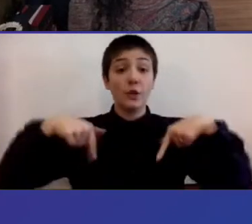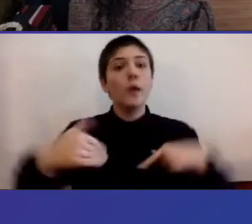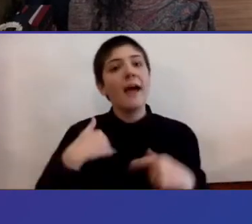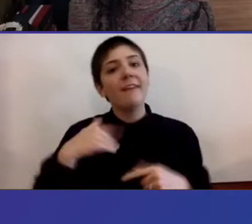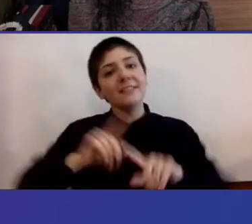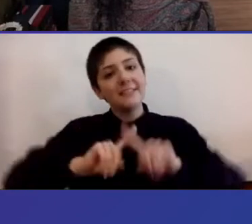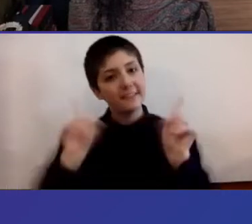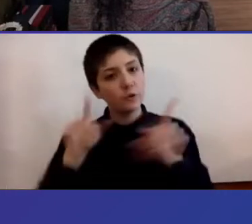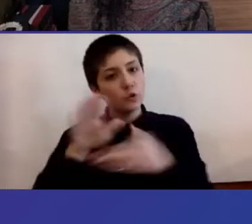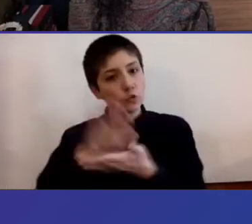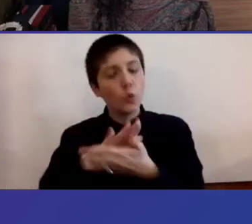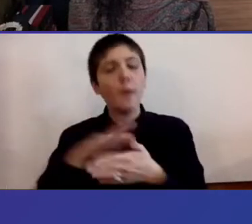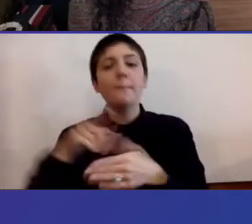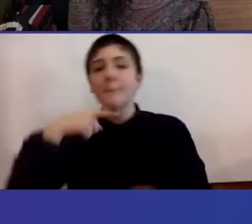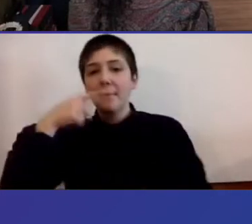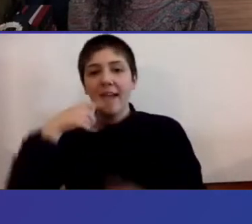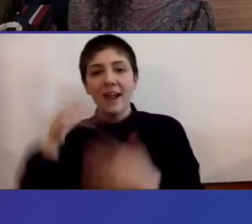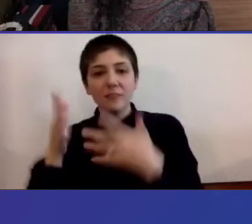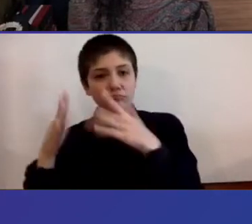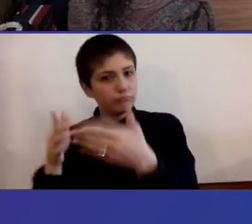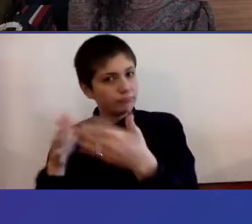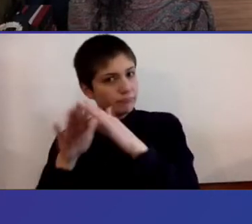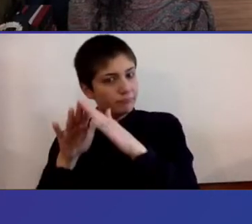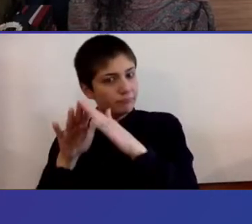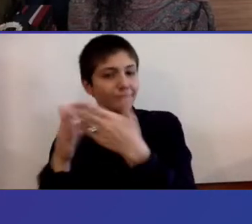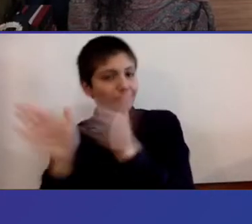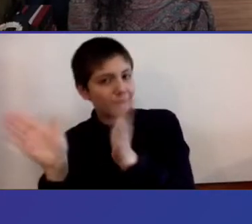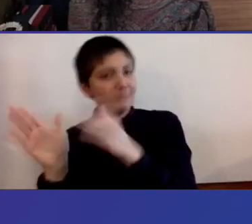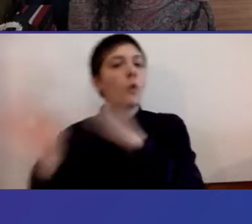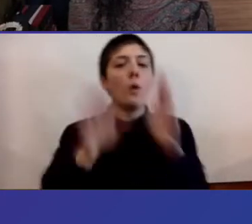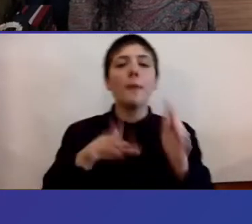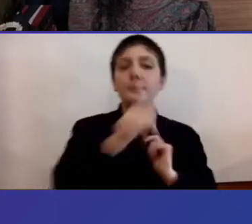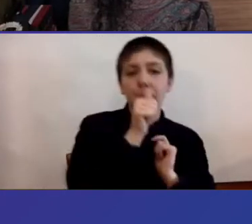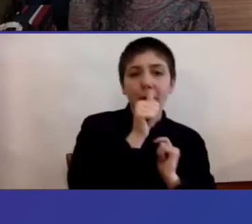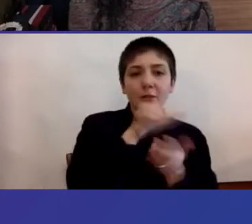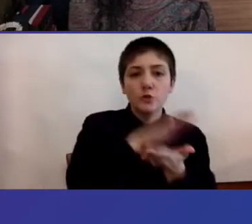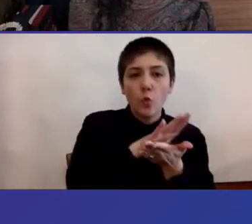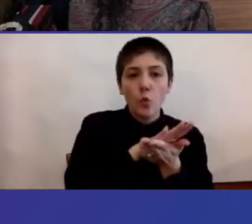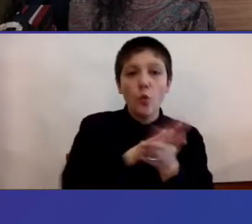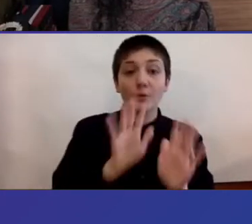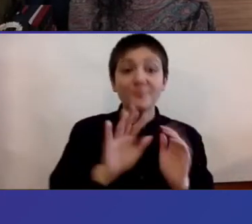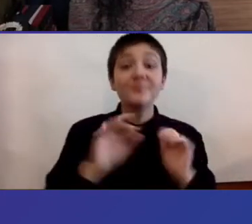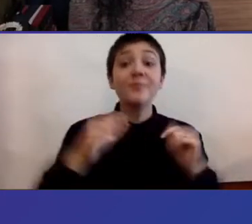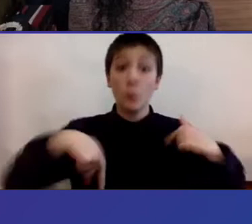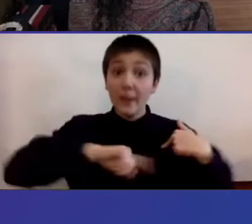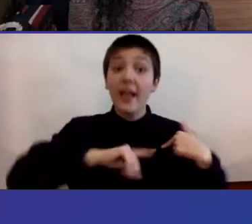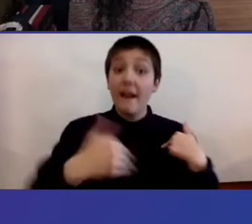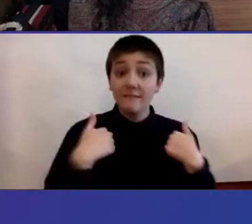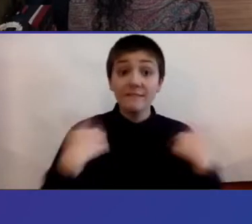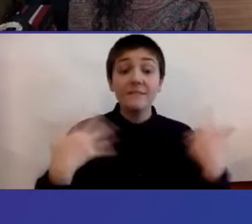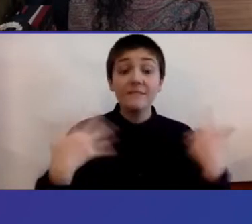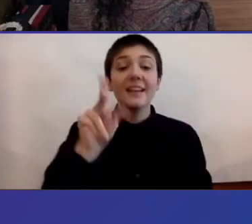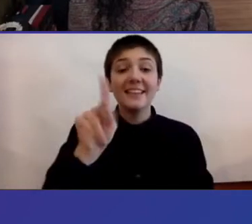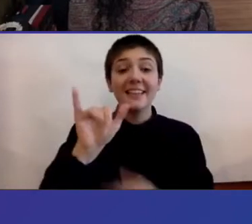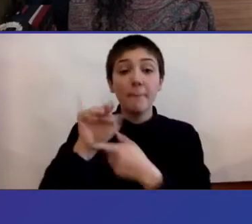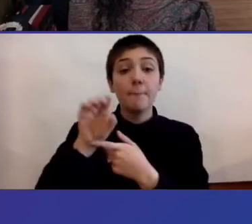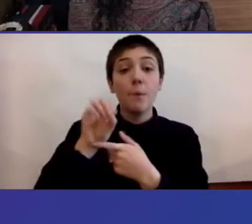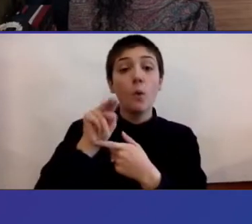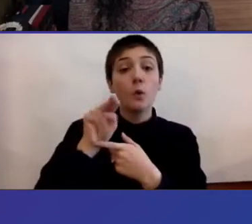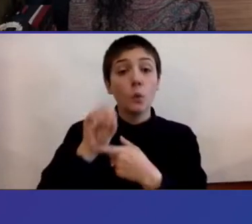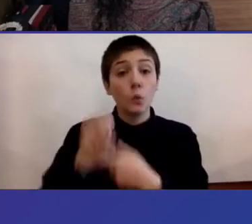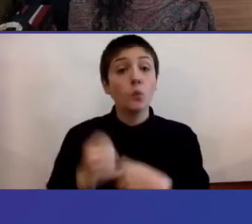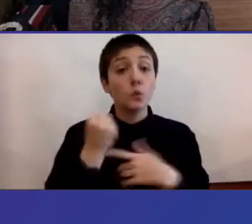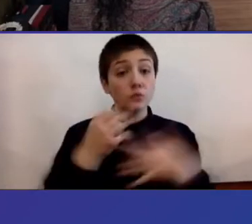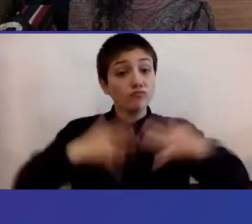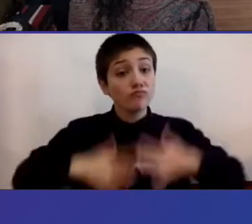teach youngsters with a map and with all these kimonos so that they can wear to show this